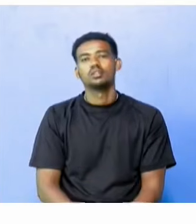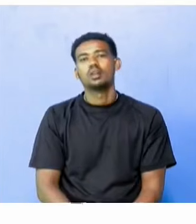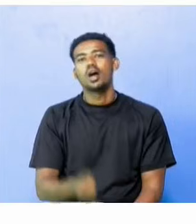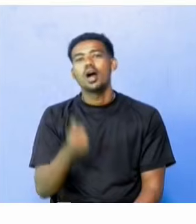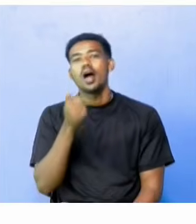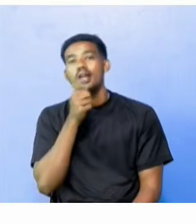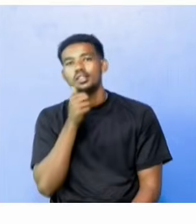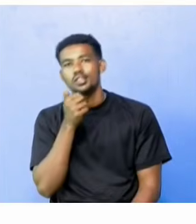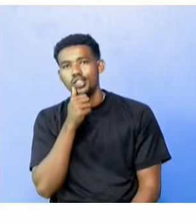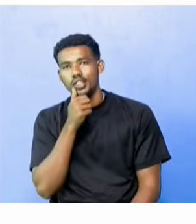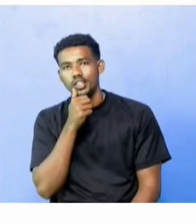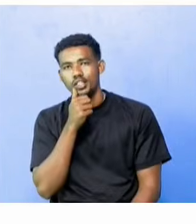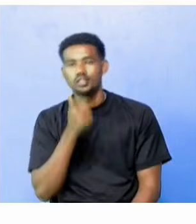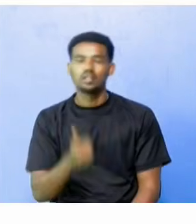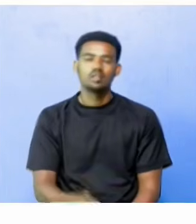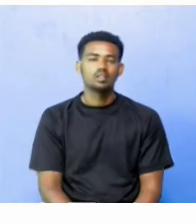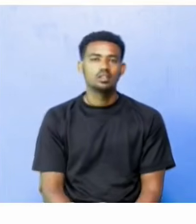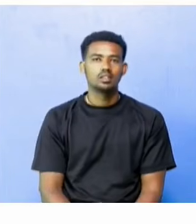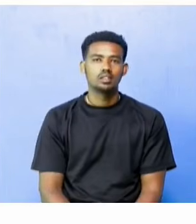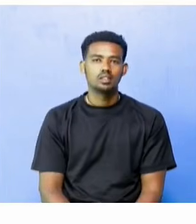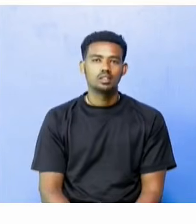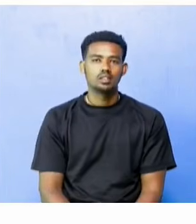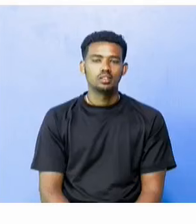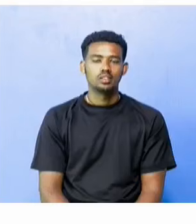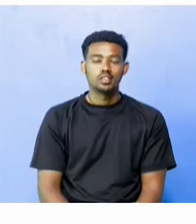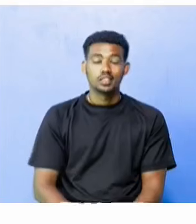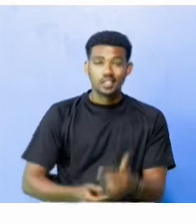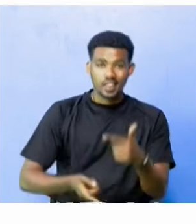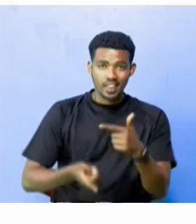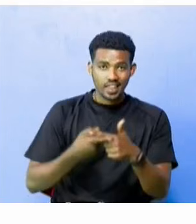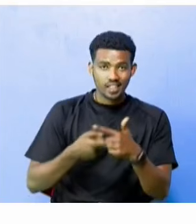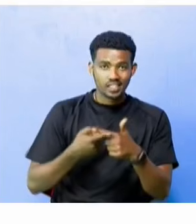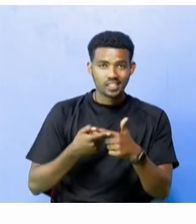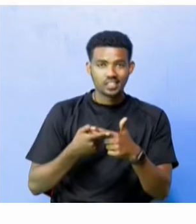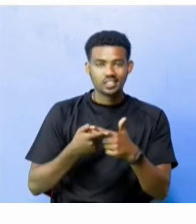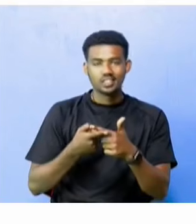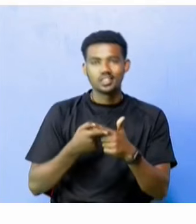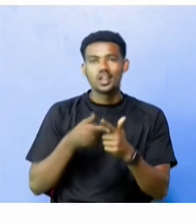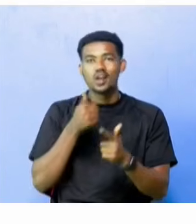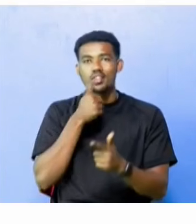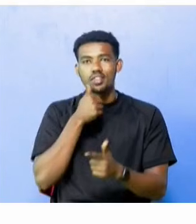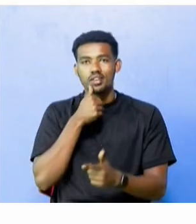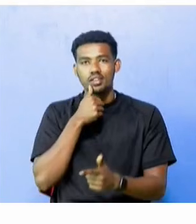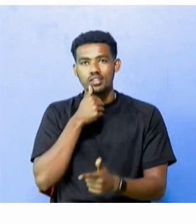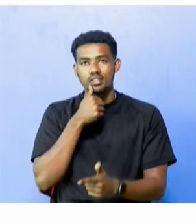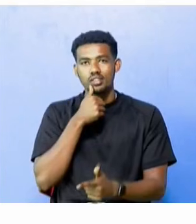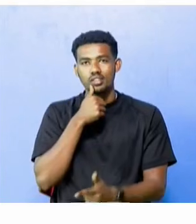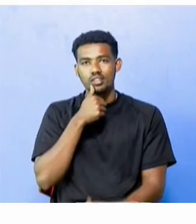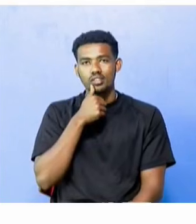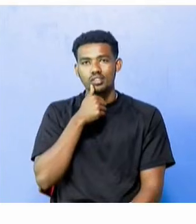Aster. Second, Aster